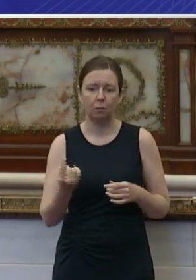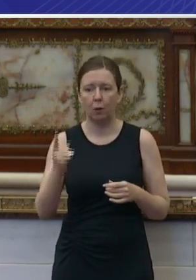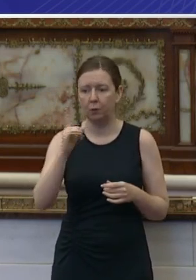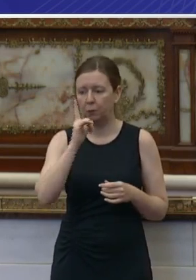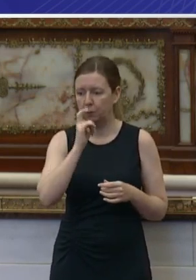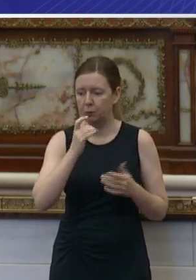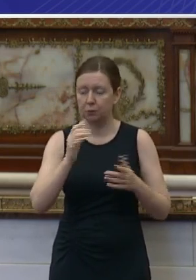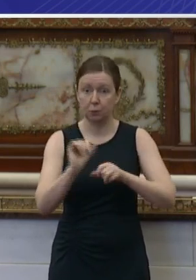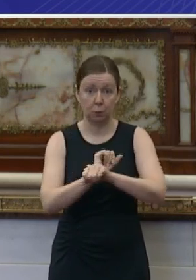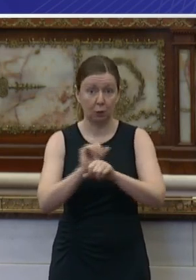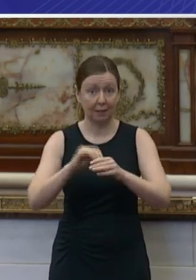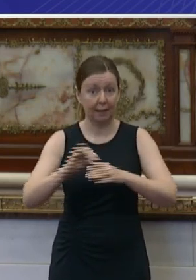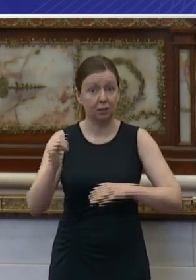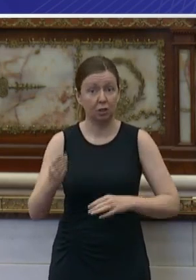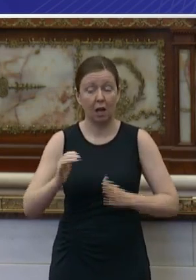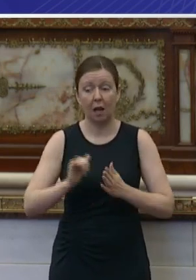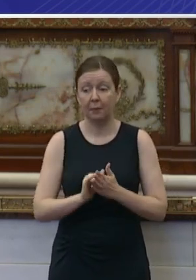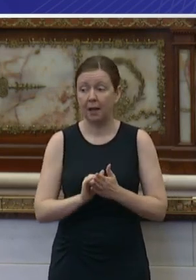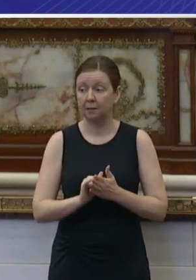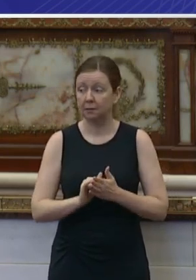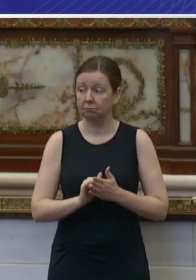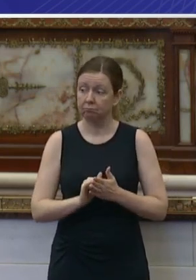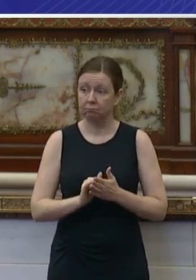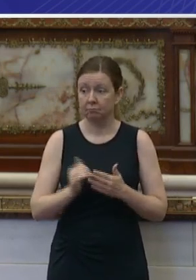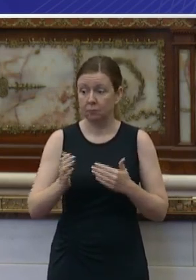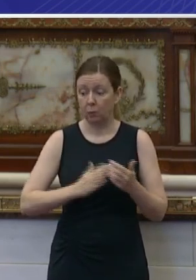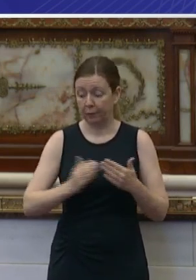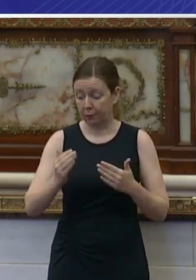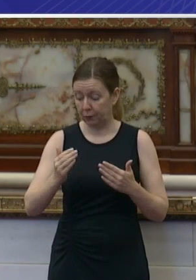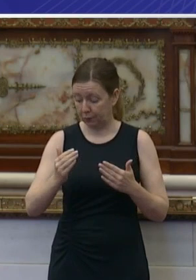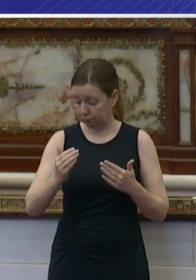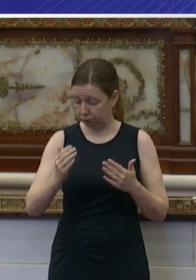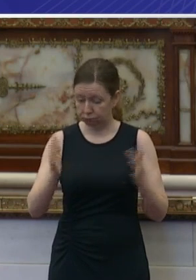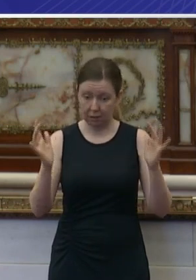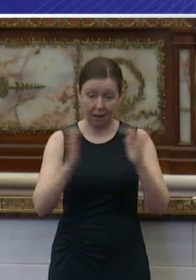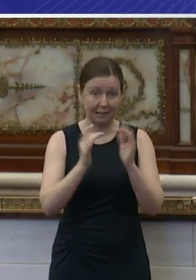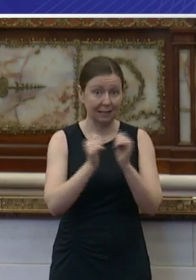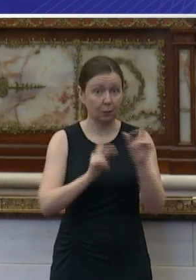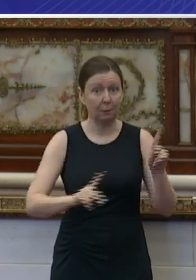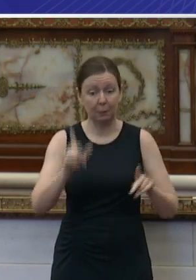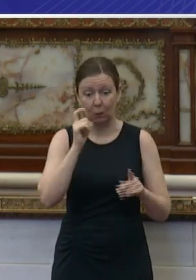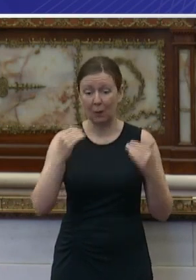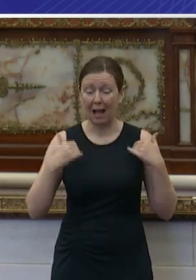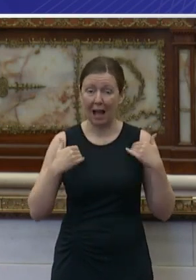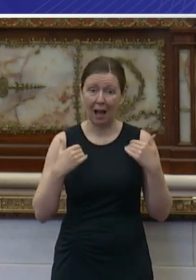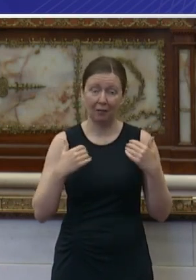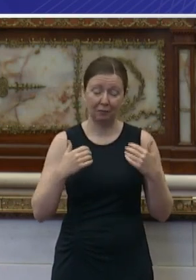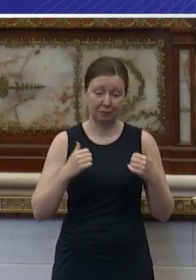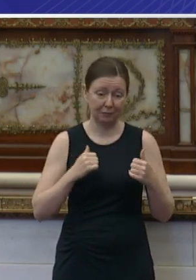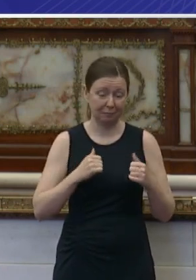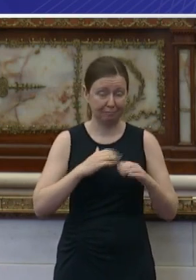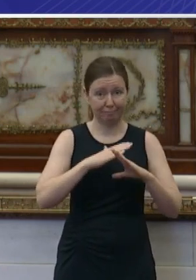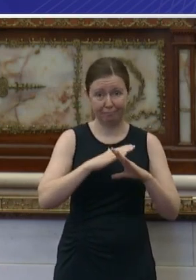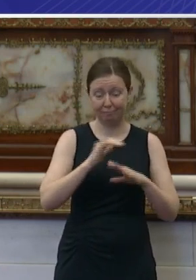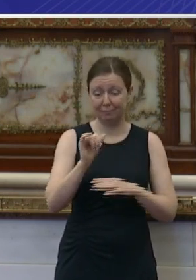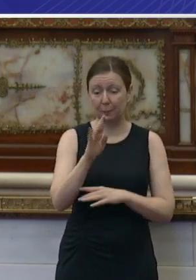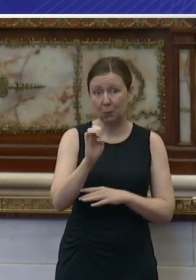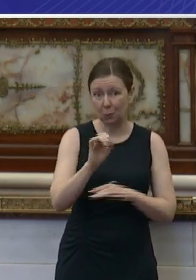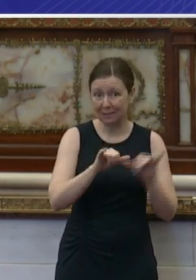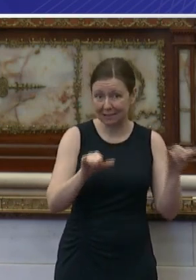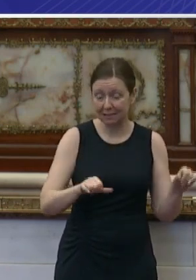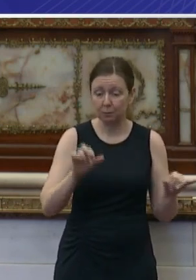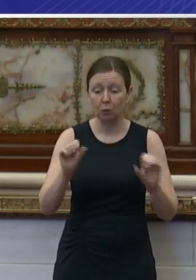who's working at a job that, whether it comes into contact with folks with compromised immune systems or could spread illness